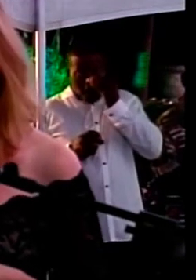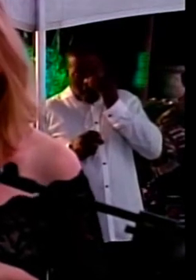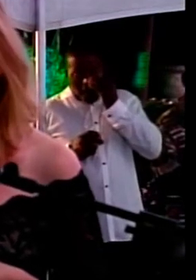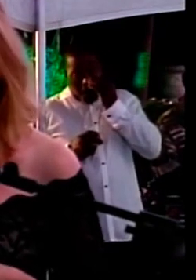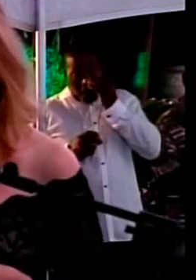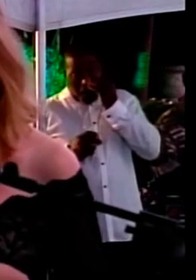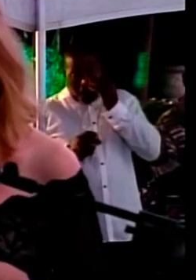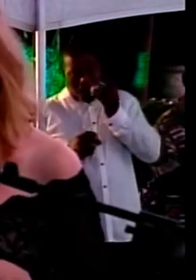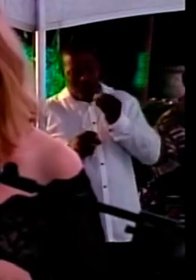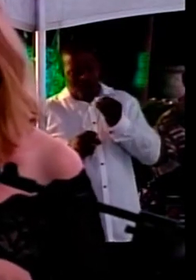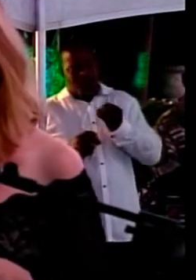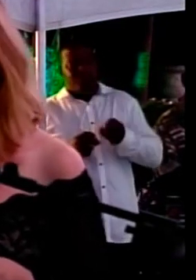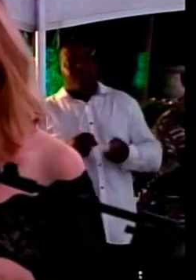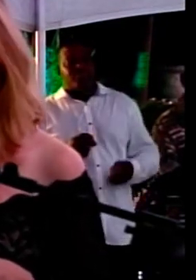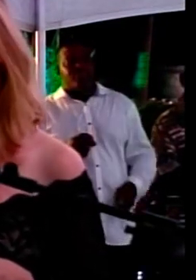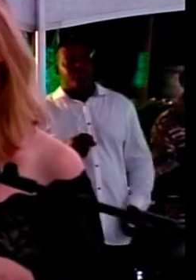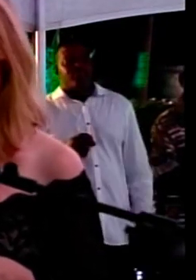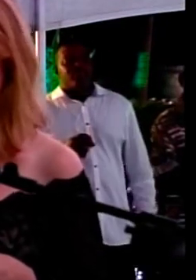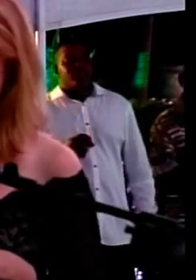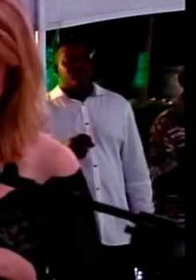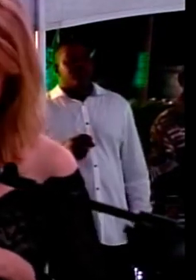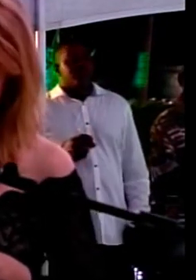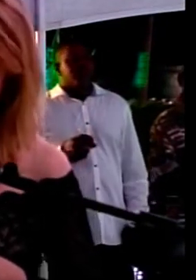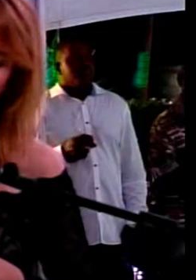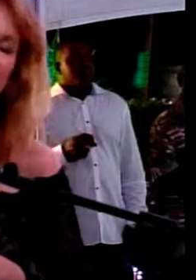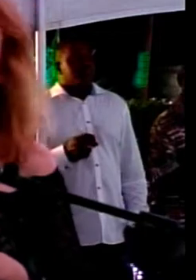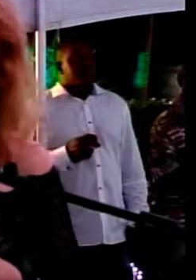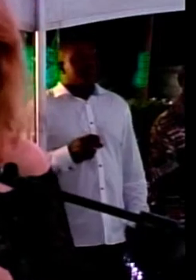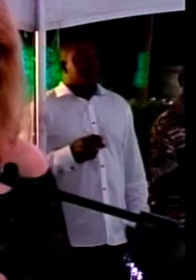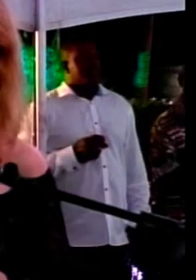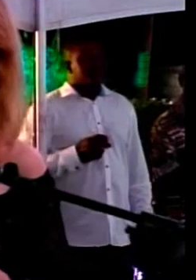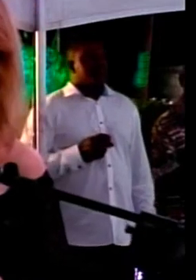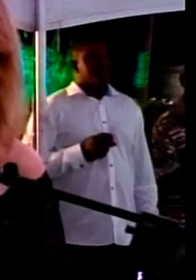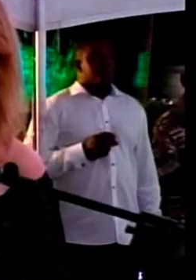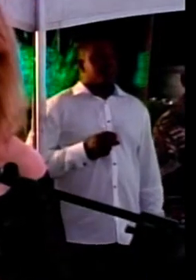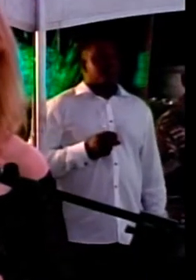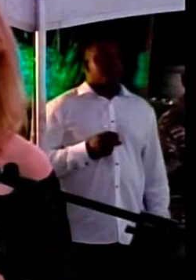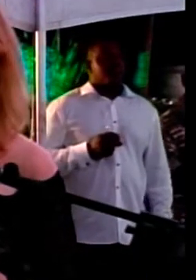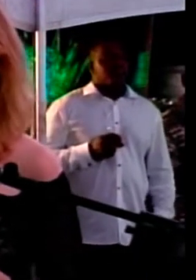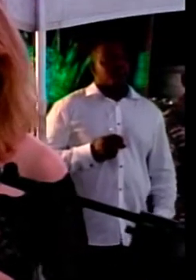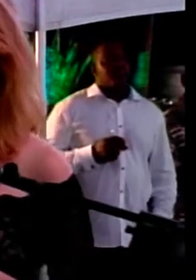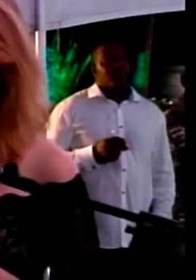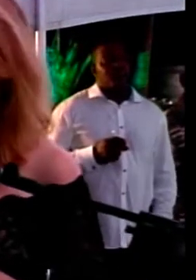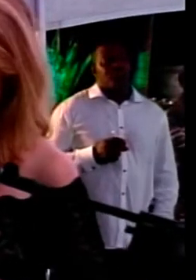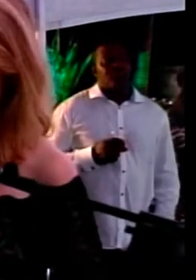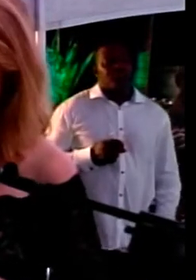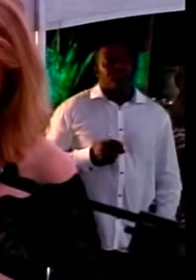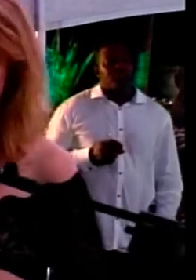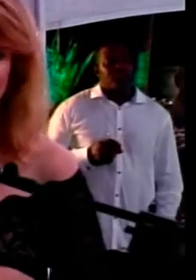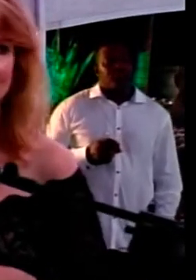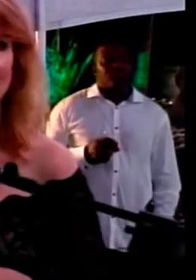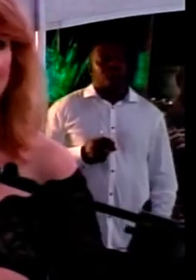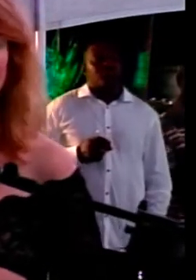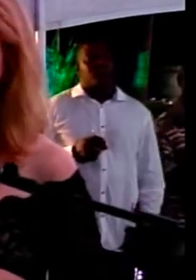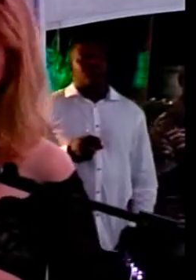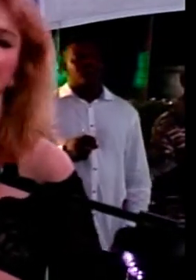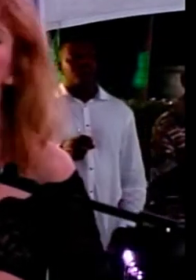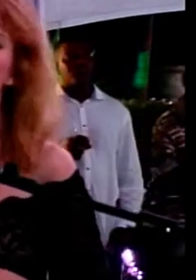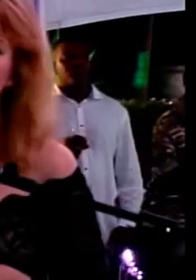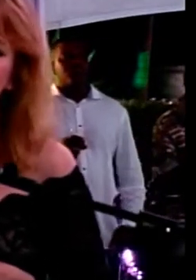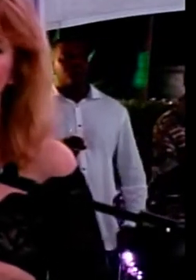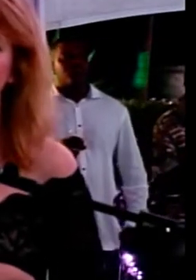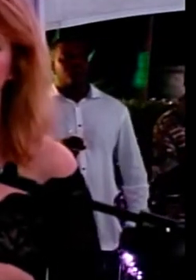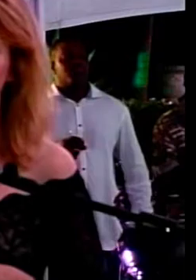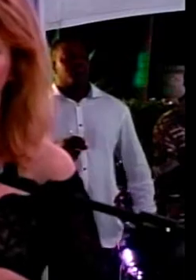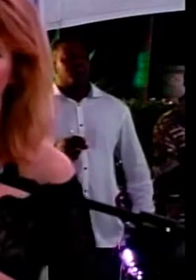by a serving Prime Minister. We've had the doubling of our scholarship programme, and just today I hosted an event to send